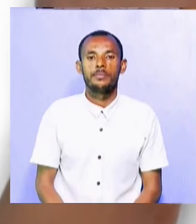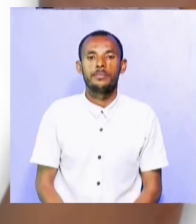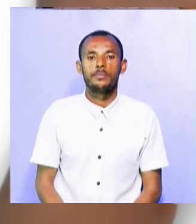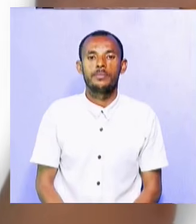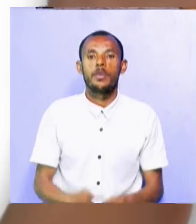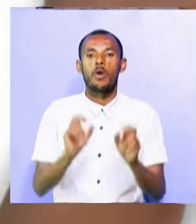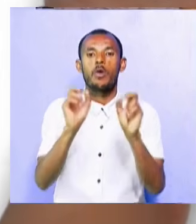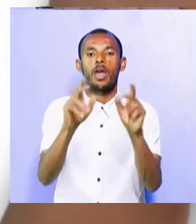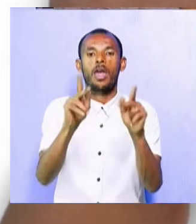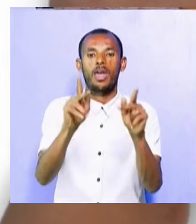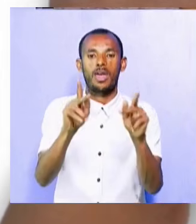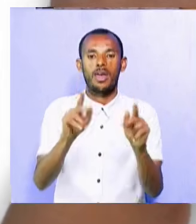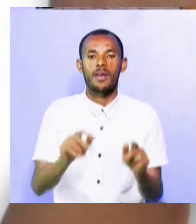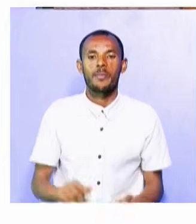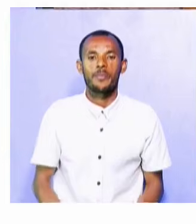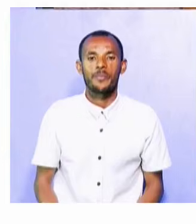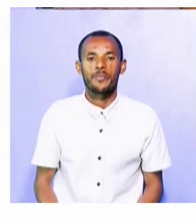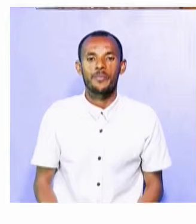Okay.